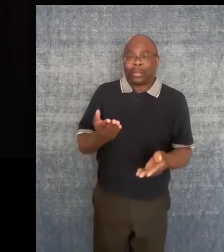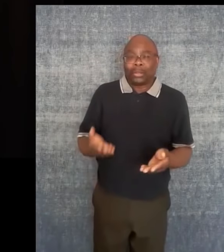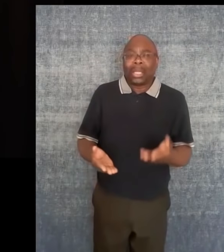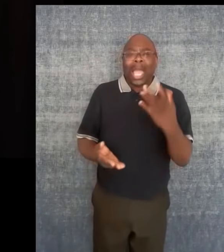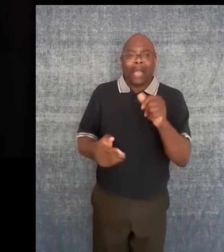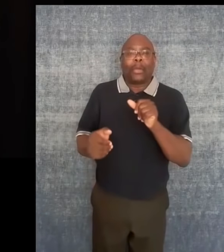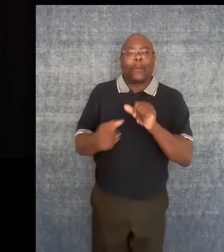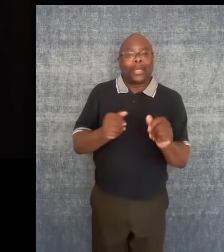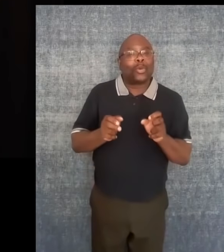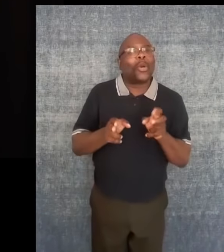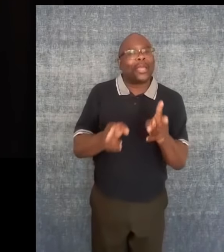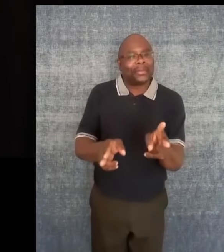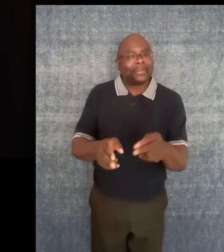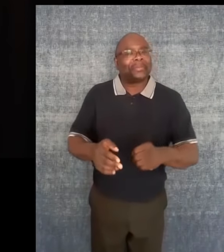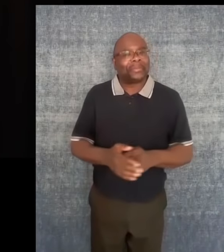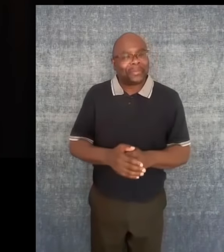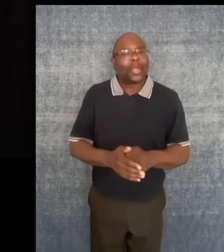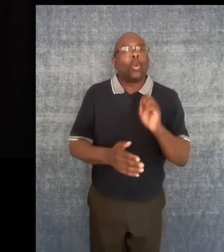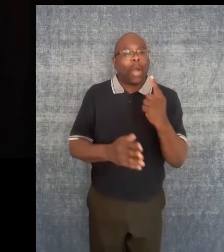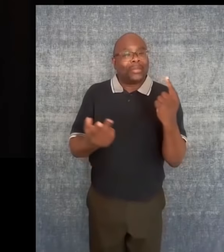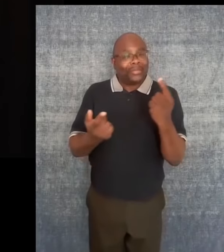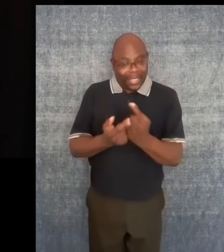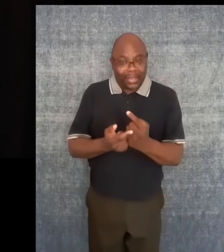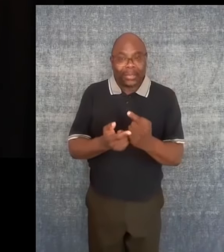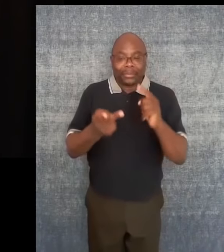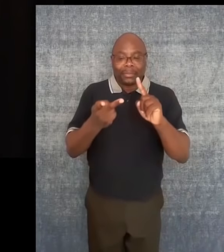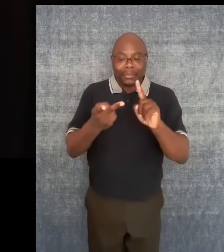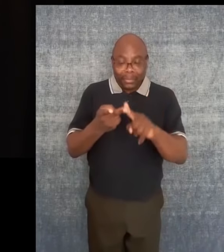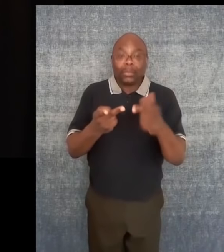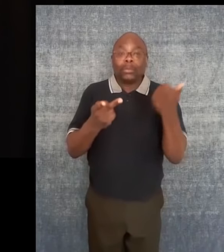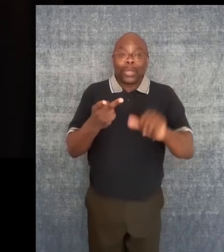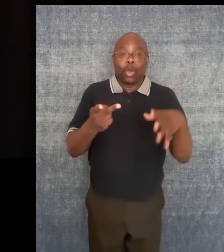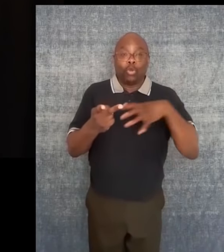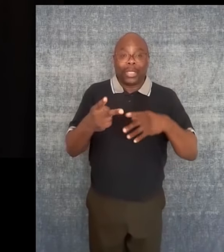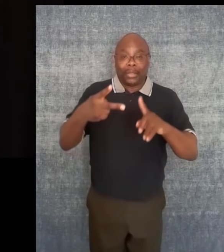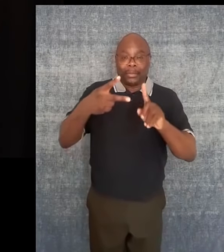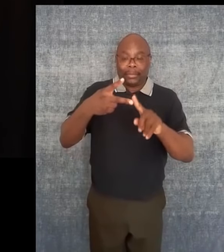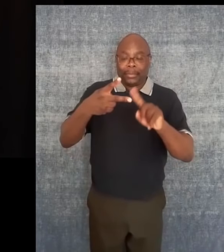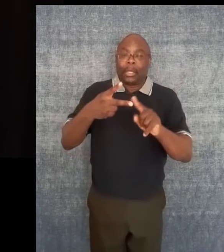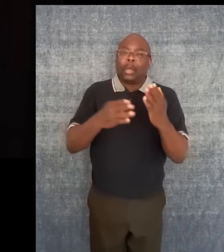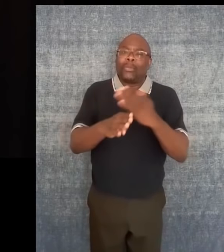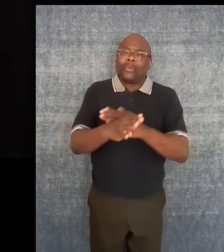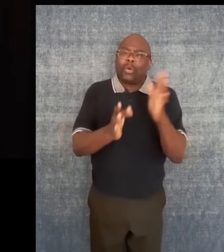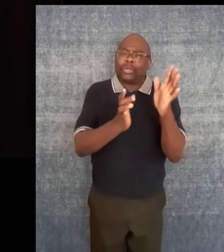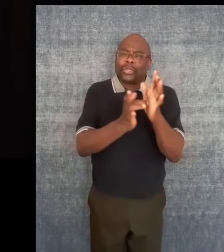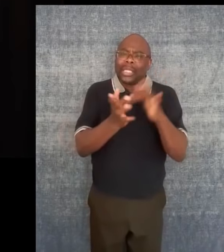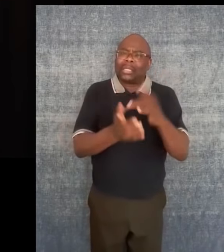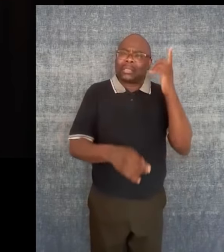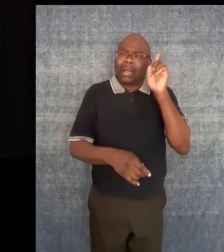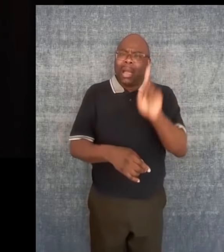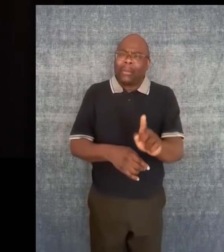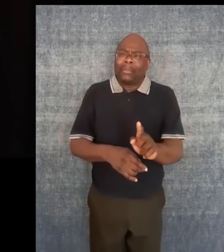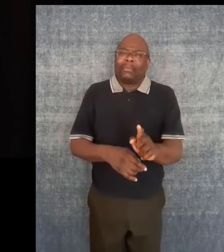has a better way. There is one thing that God has done. Before Jesus came, God promised